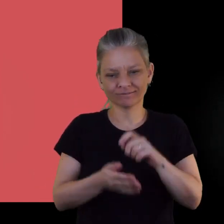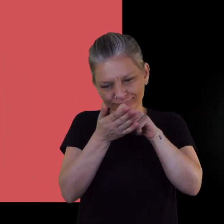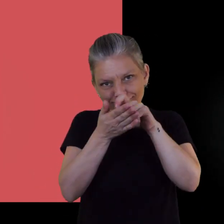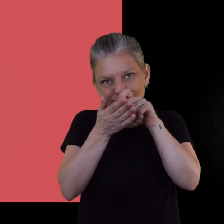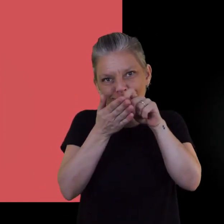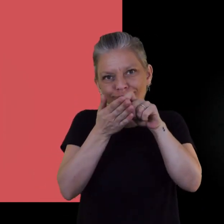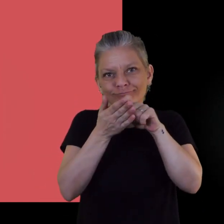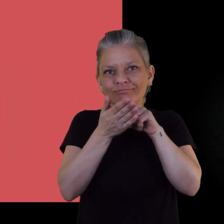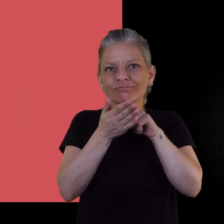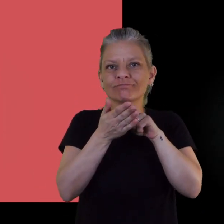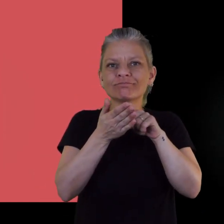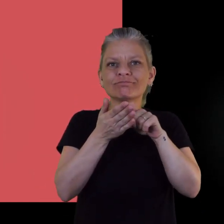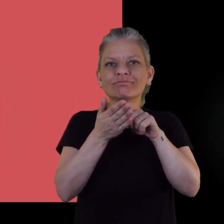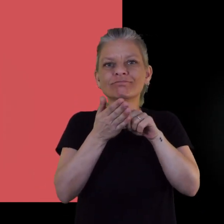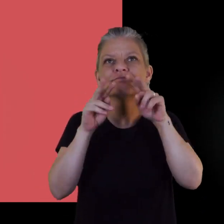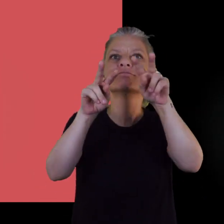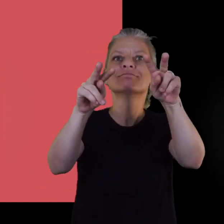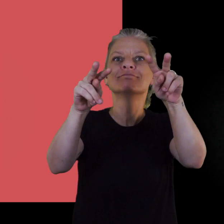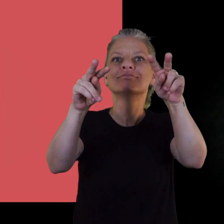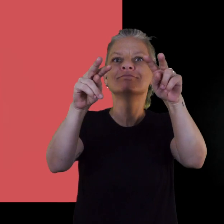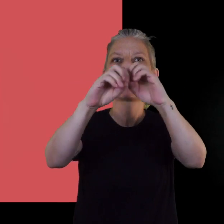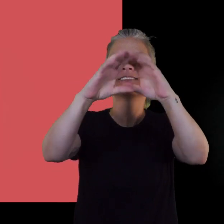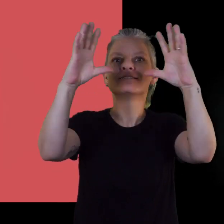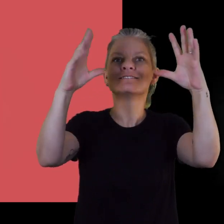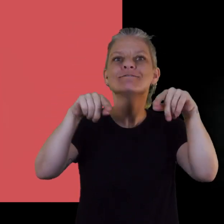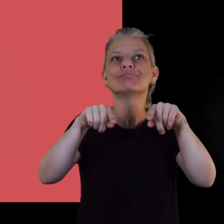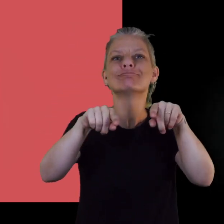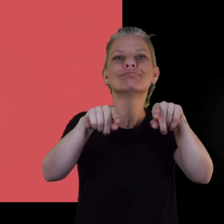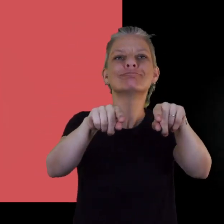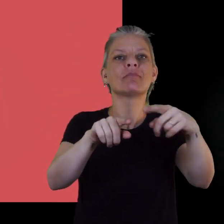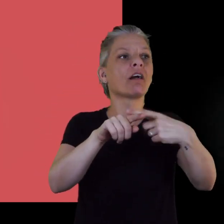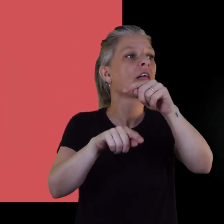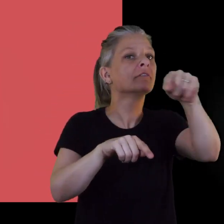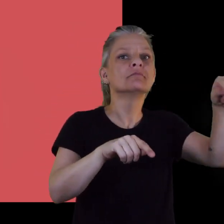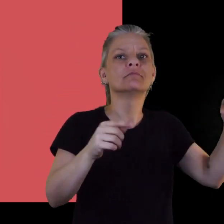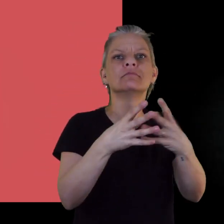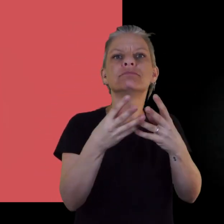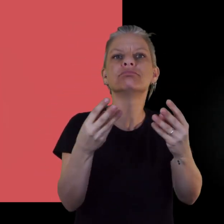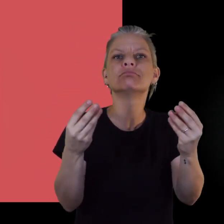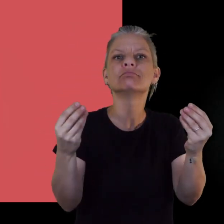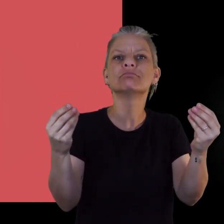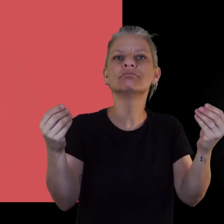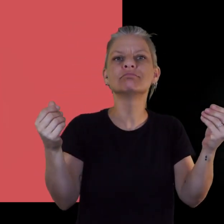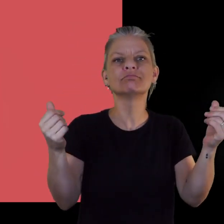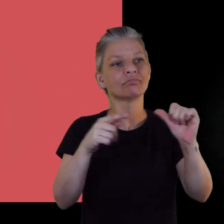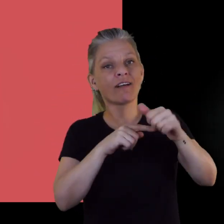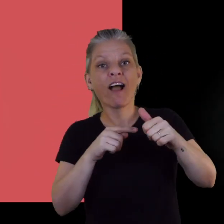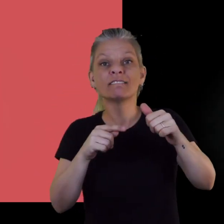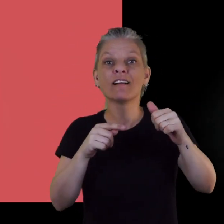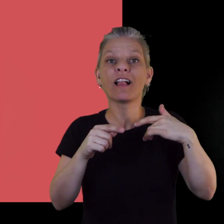doing the papers, Sudoku, and facing the light that we rose to. All other paths dissolved. After